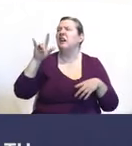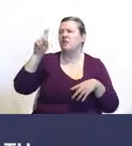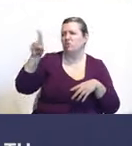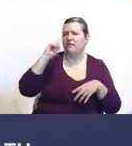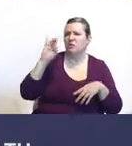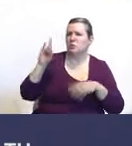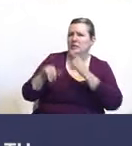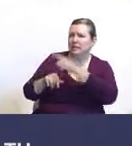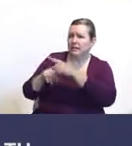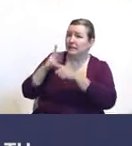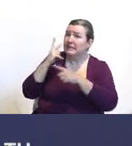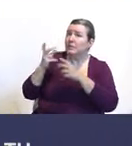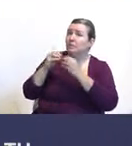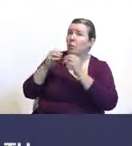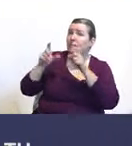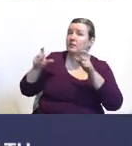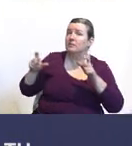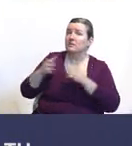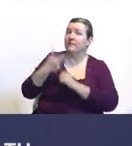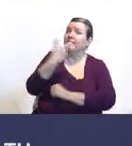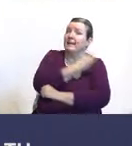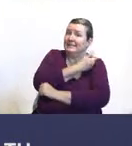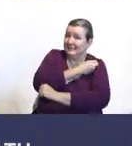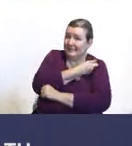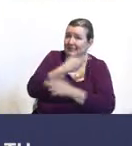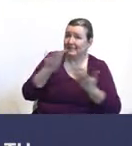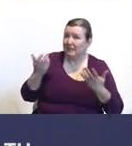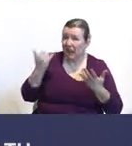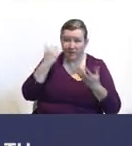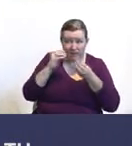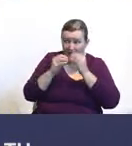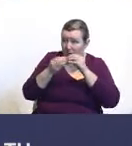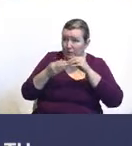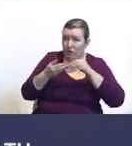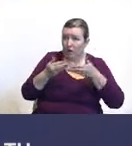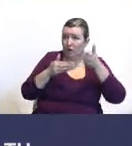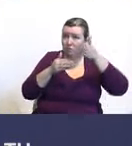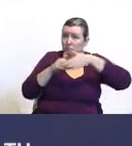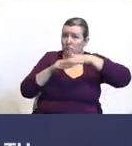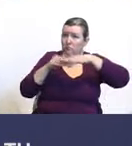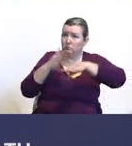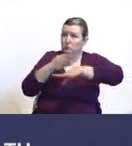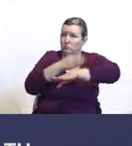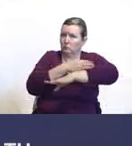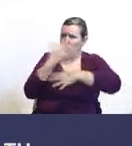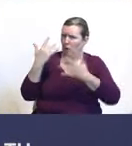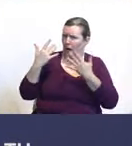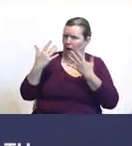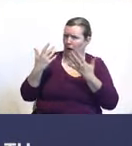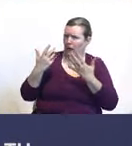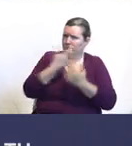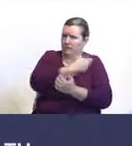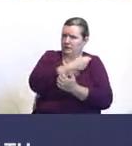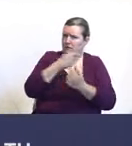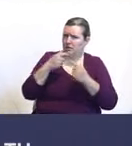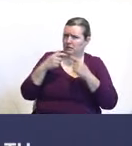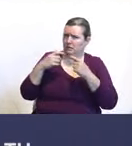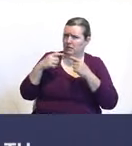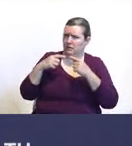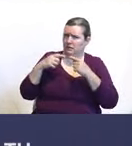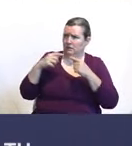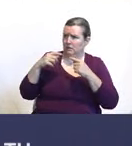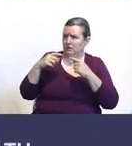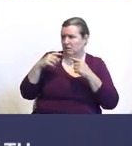vaxxed and boosted. If the numbers are improving, why? If we're moving to an endemic phase, why do we need more